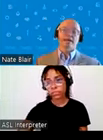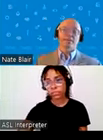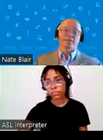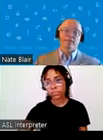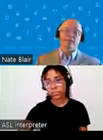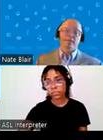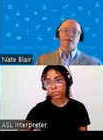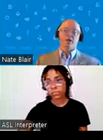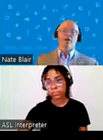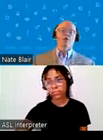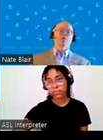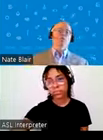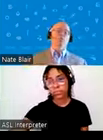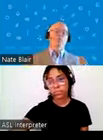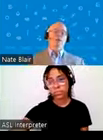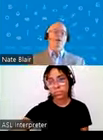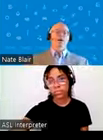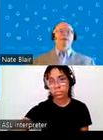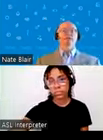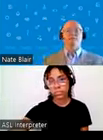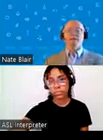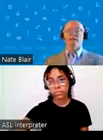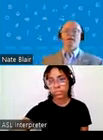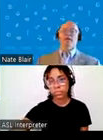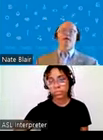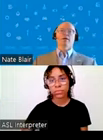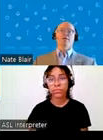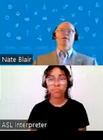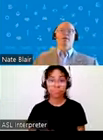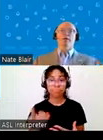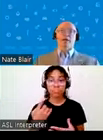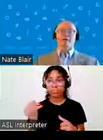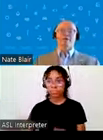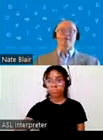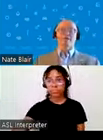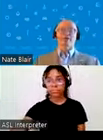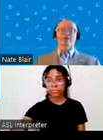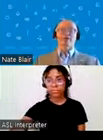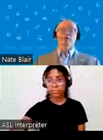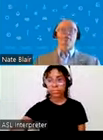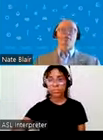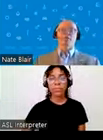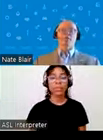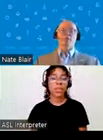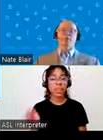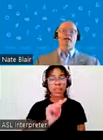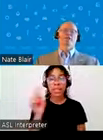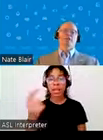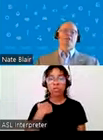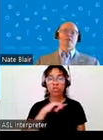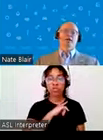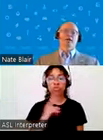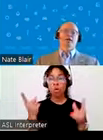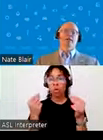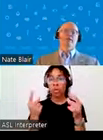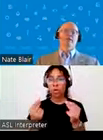Next steps. So we are going to be thinking about these scenarios more, but more importantly, we're actually